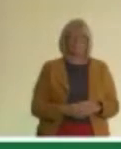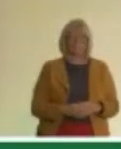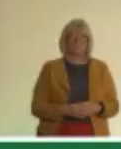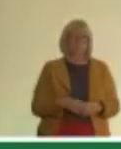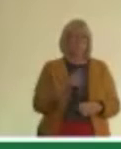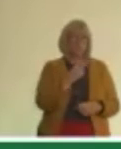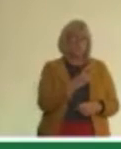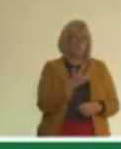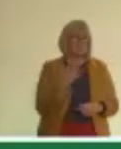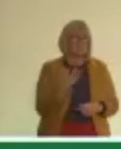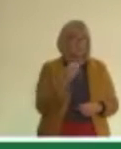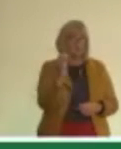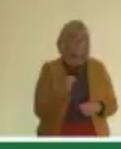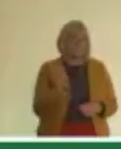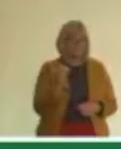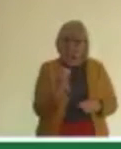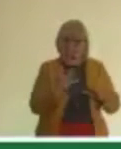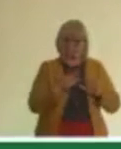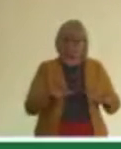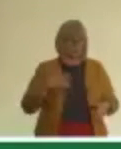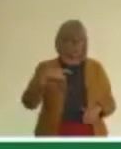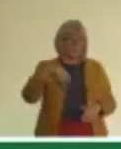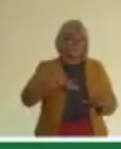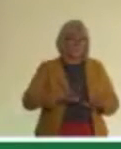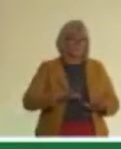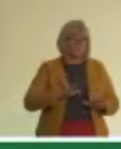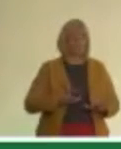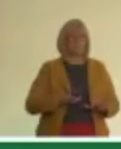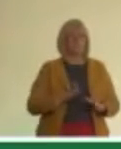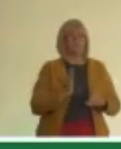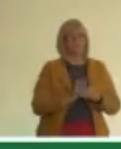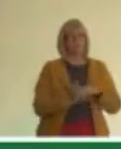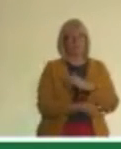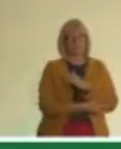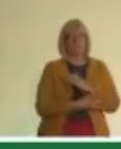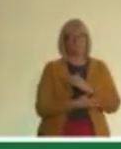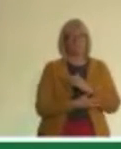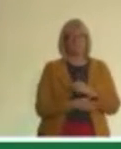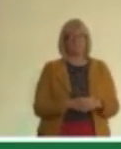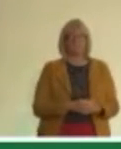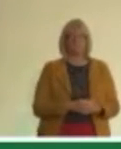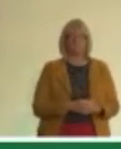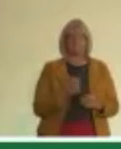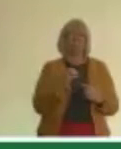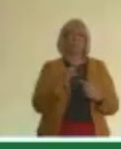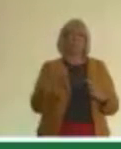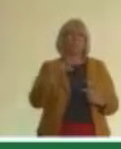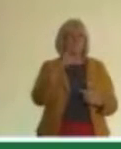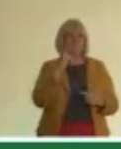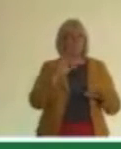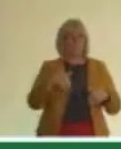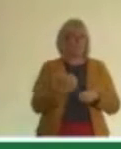1 in 4. And the Conservatives, they think it's just a game. But the Labour Party, they think it's some